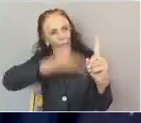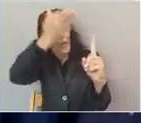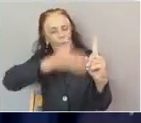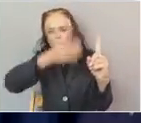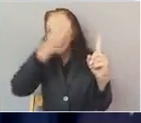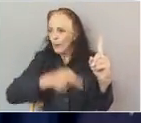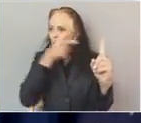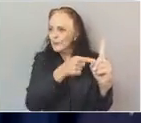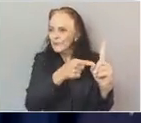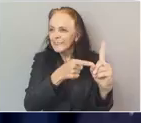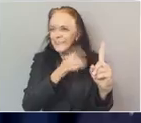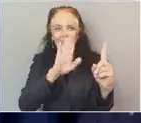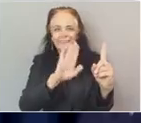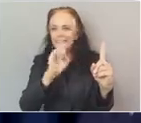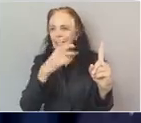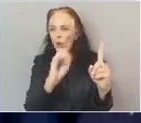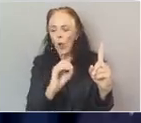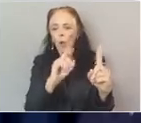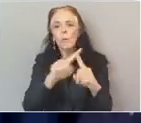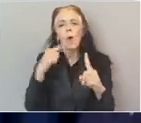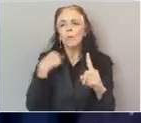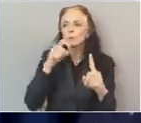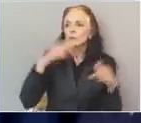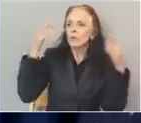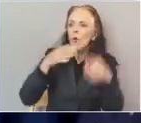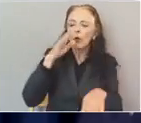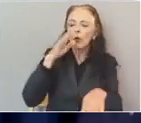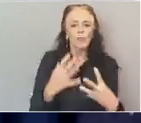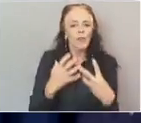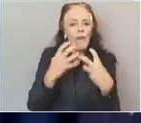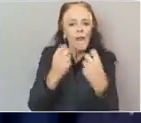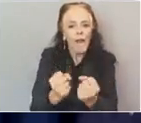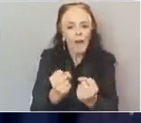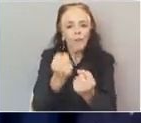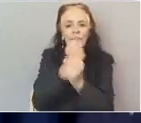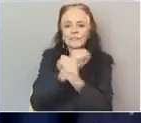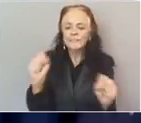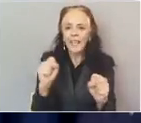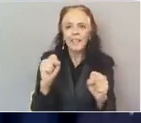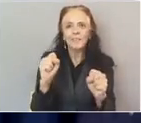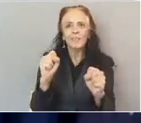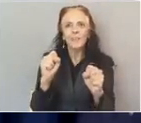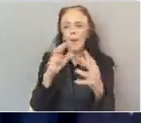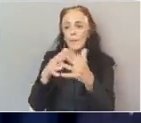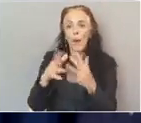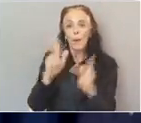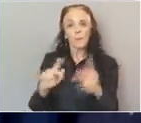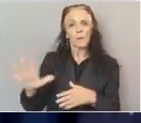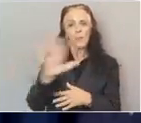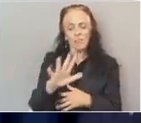be about the health and the safety and the well-being of the American people.